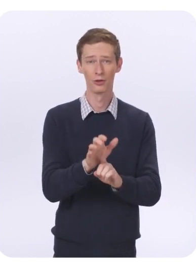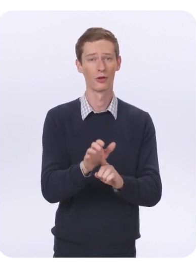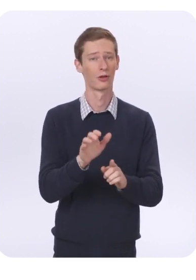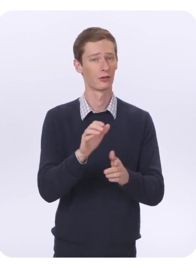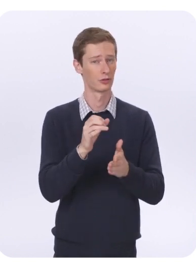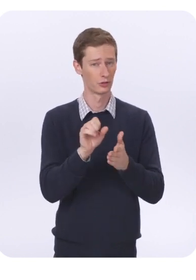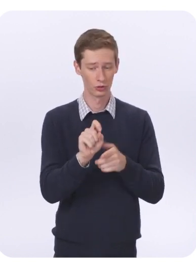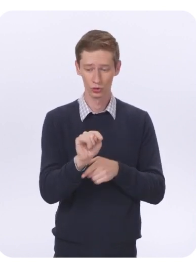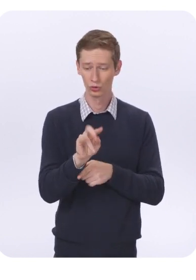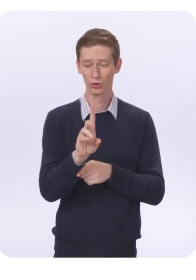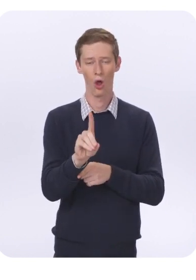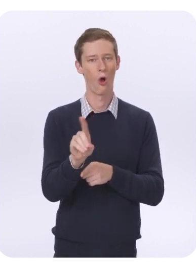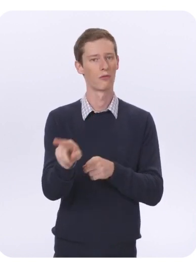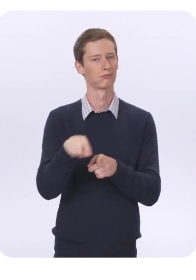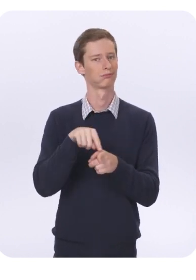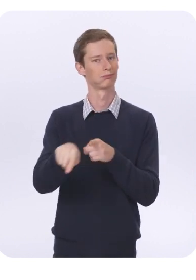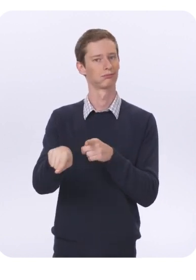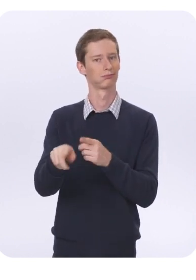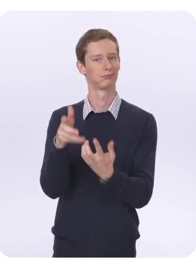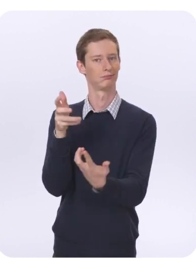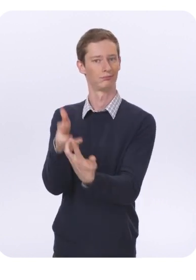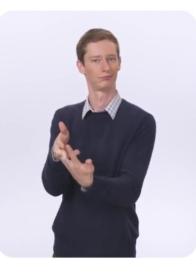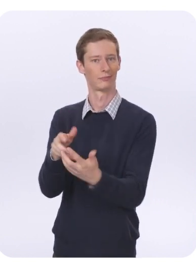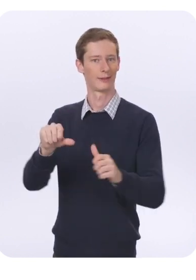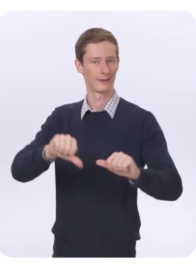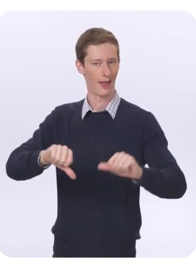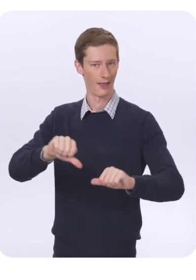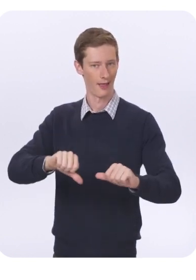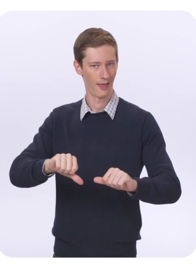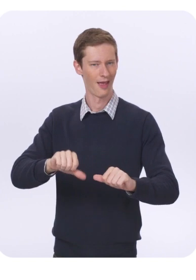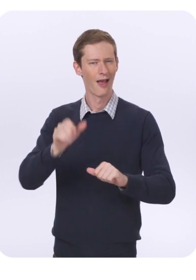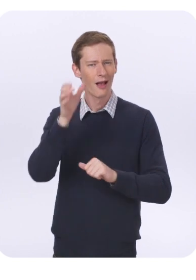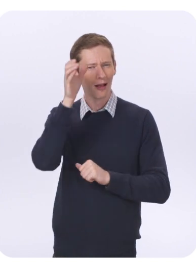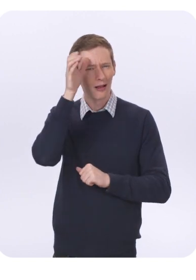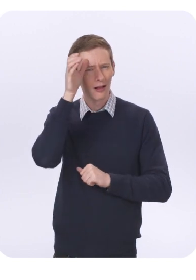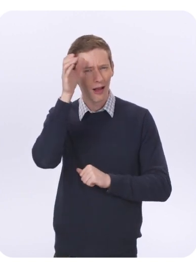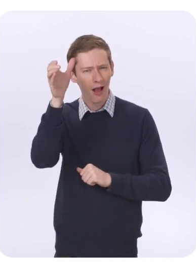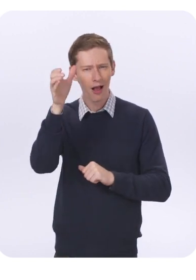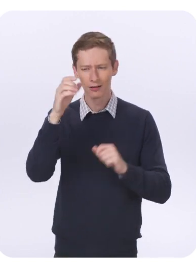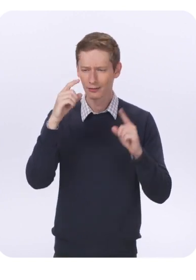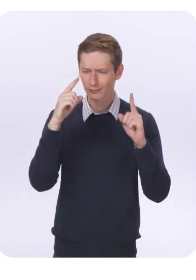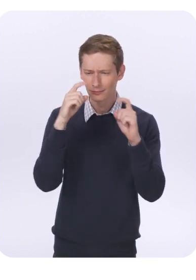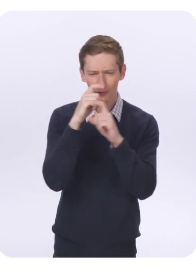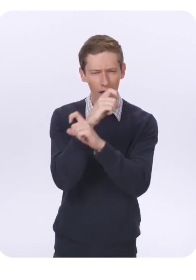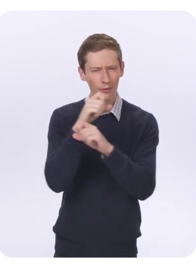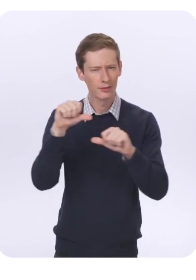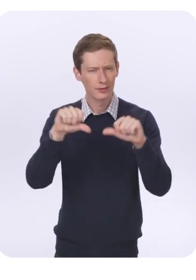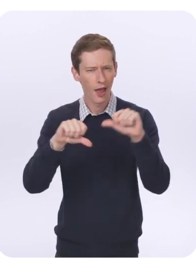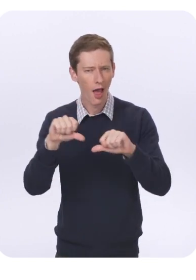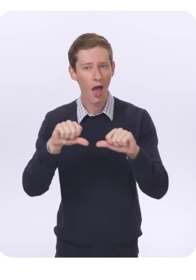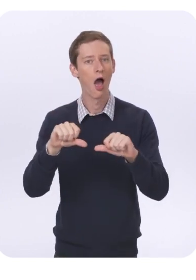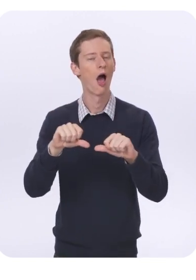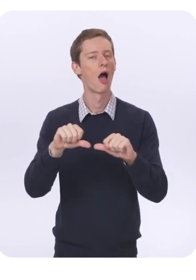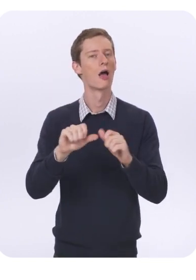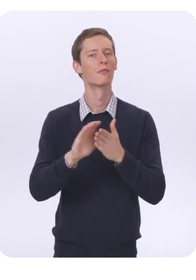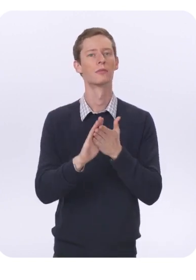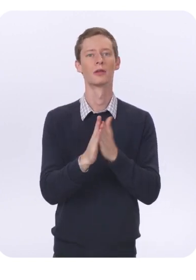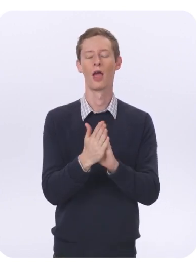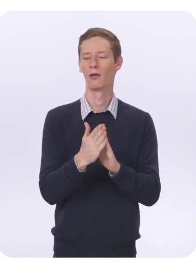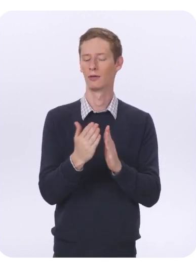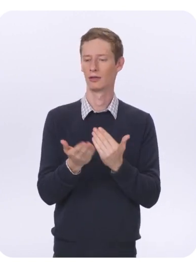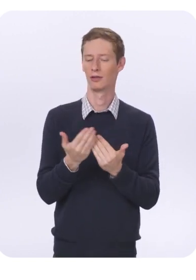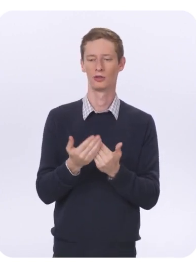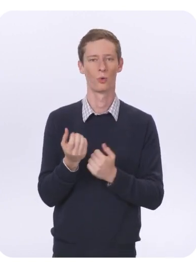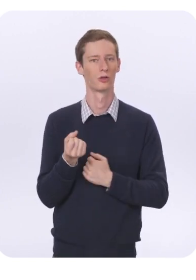then. Videos that explained complex scientific concepts and topics, but told in an approachable language